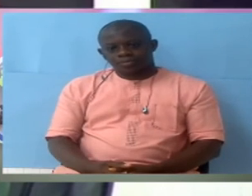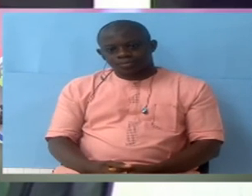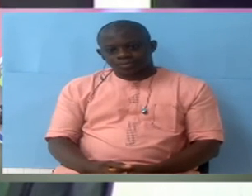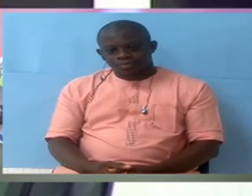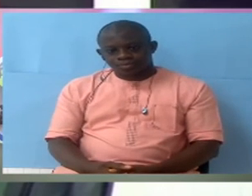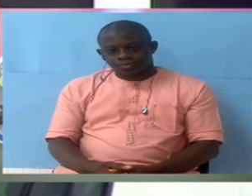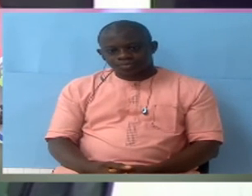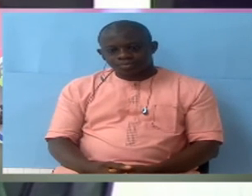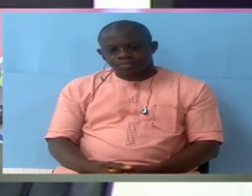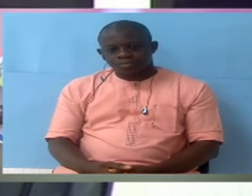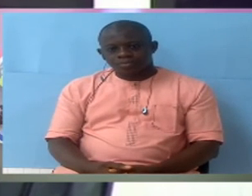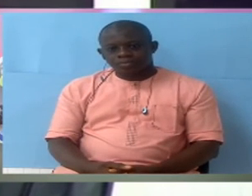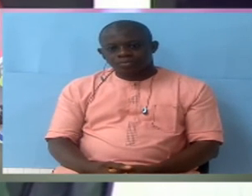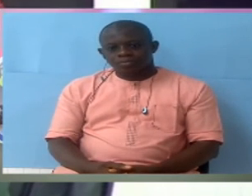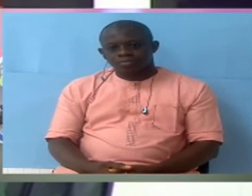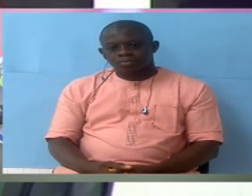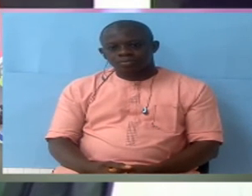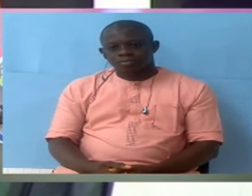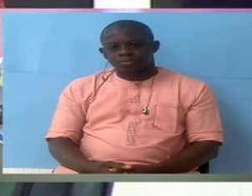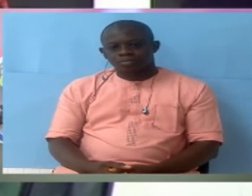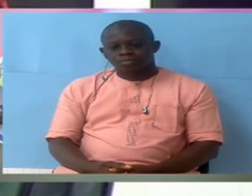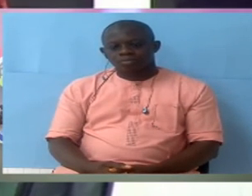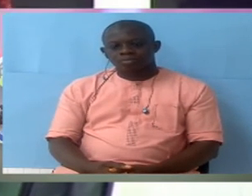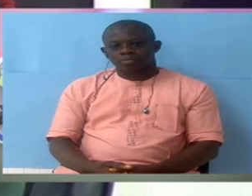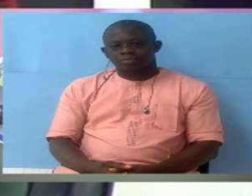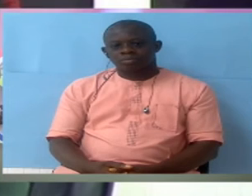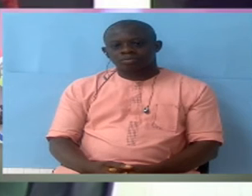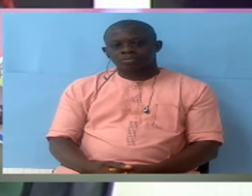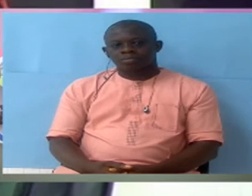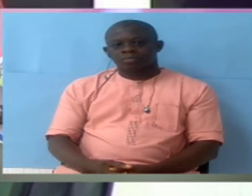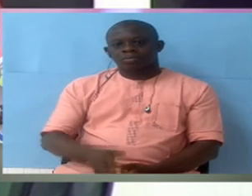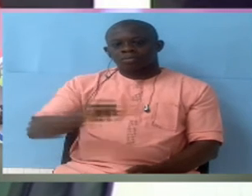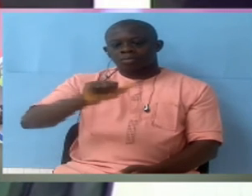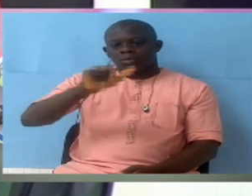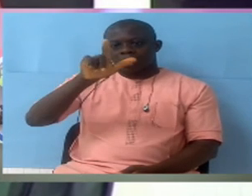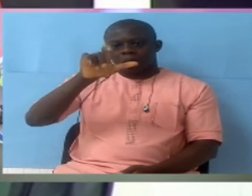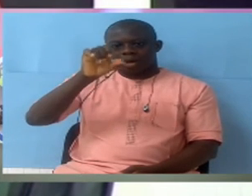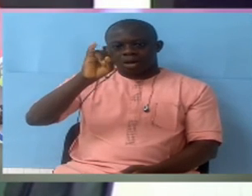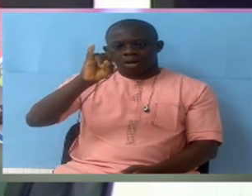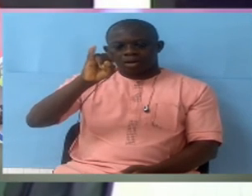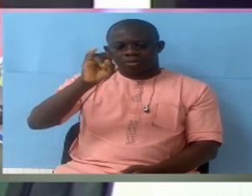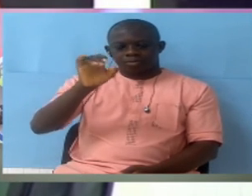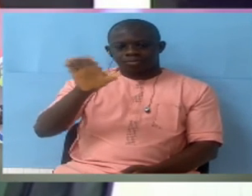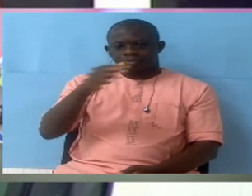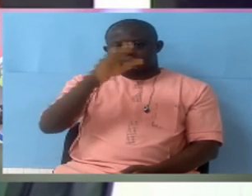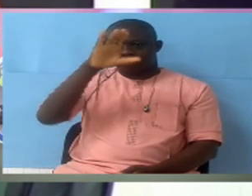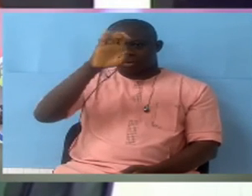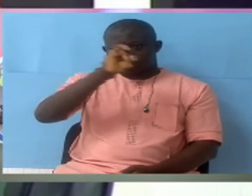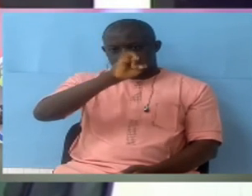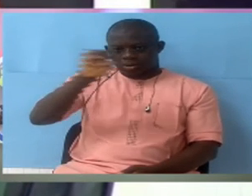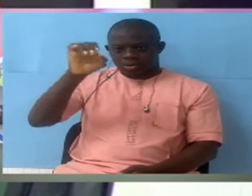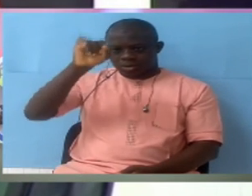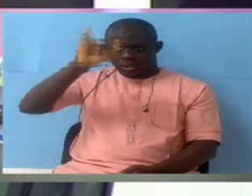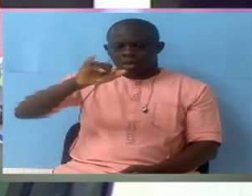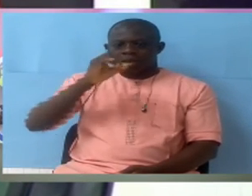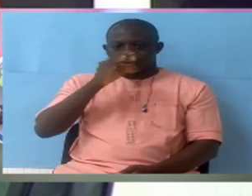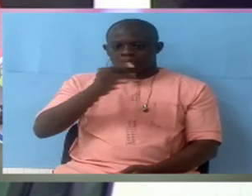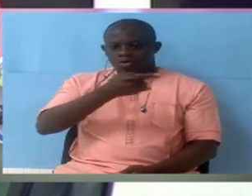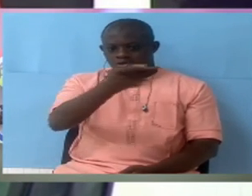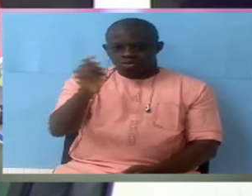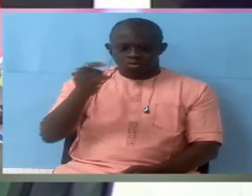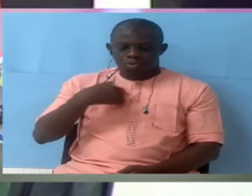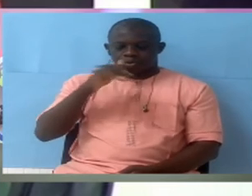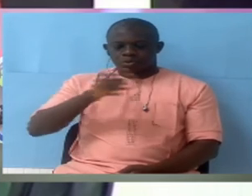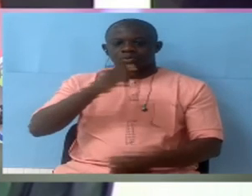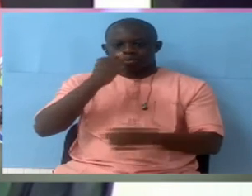yi. Ali Cisse came and said that we are going to be witness. Ali Cisse ñew